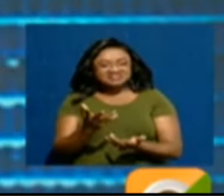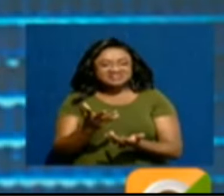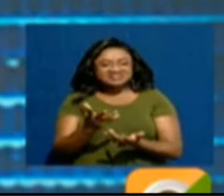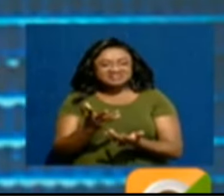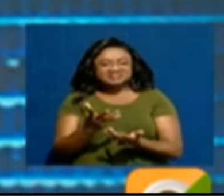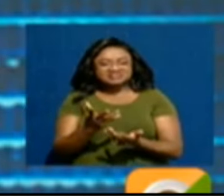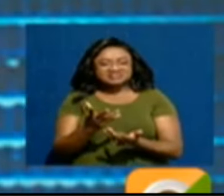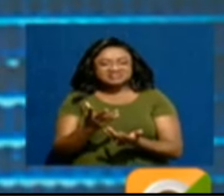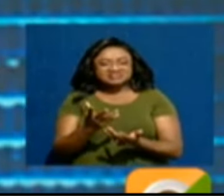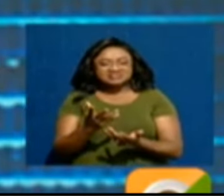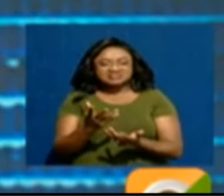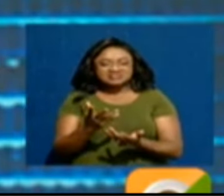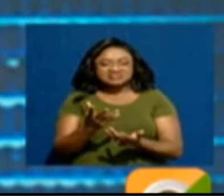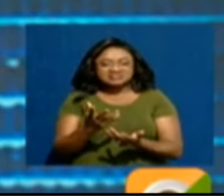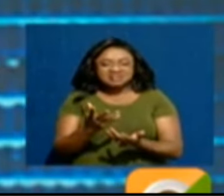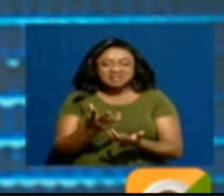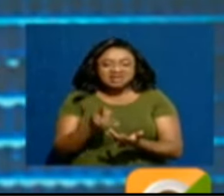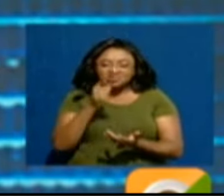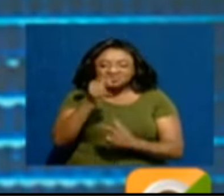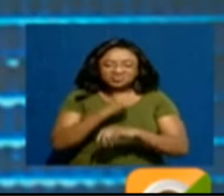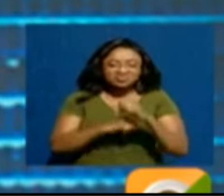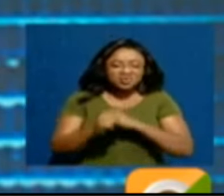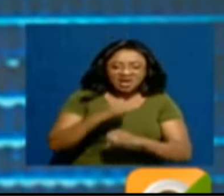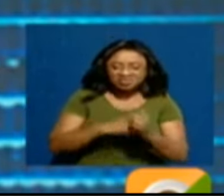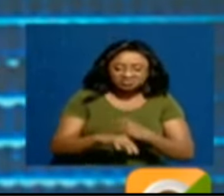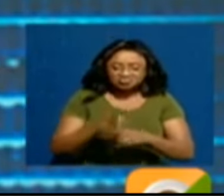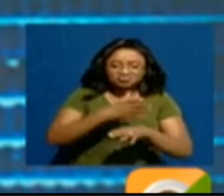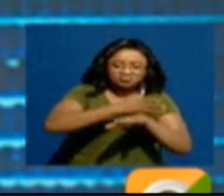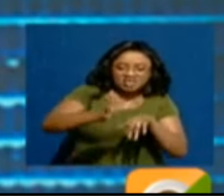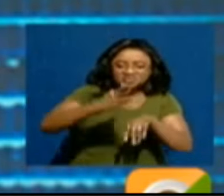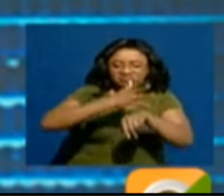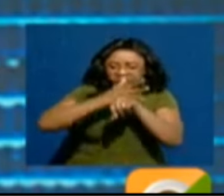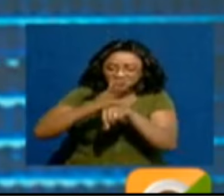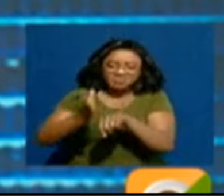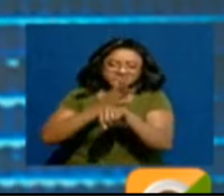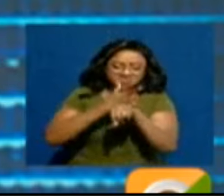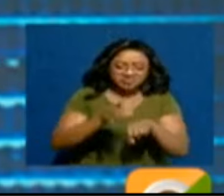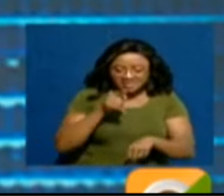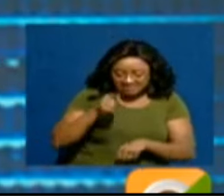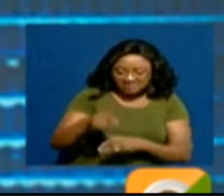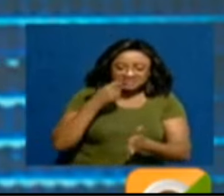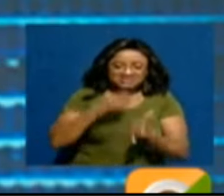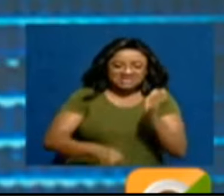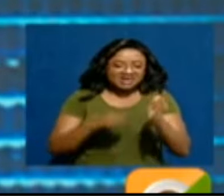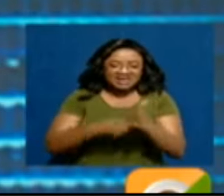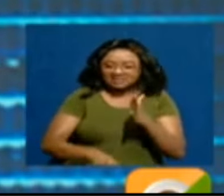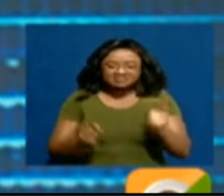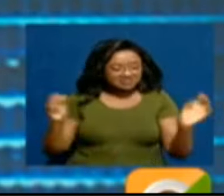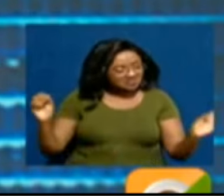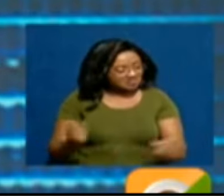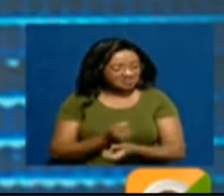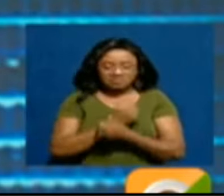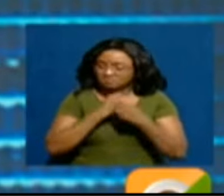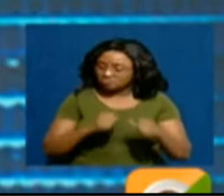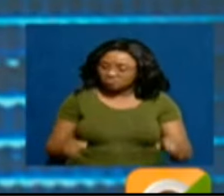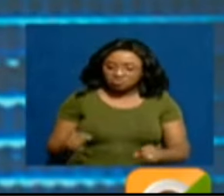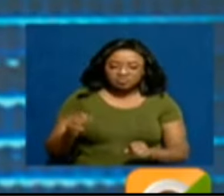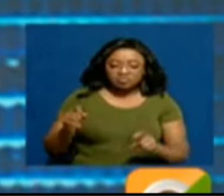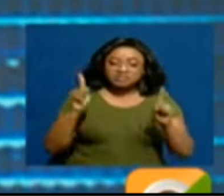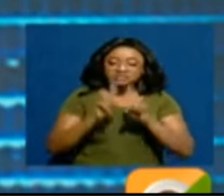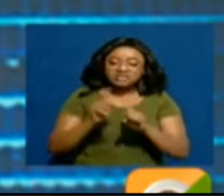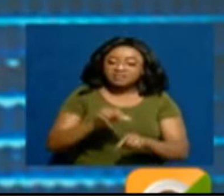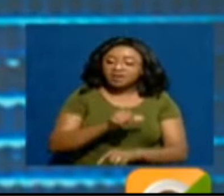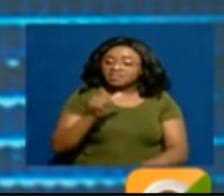in a very luxurious way, the wastage that is there. You cannot do that. Other presidents before